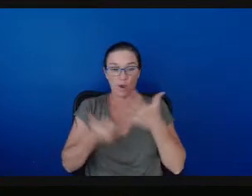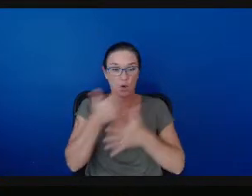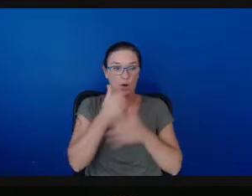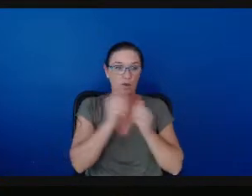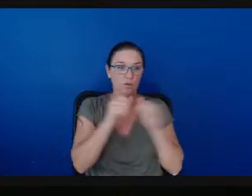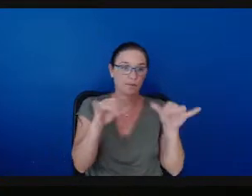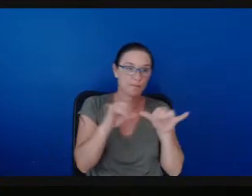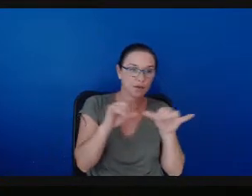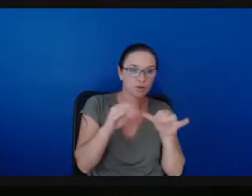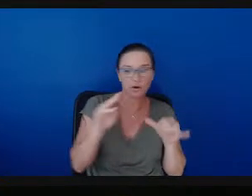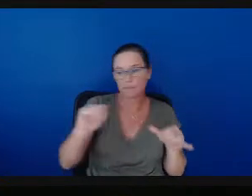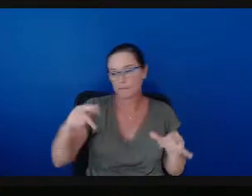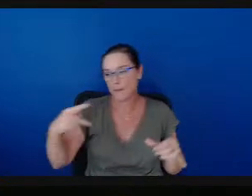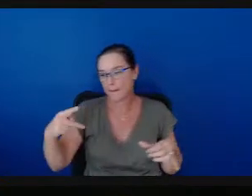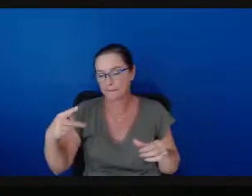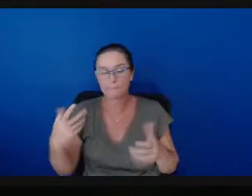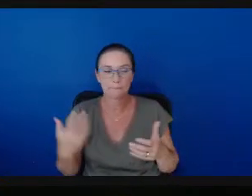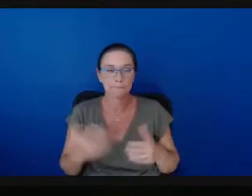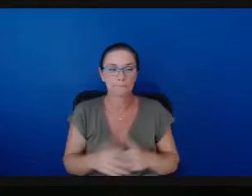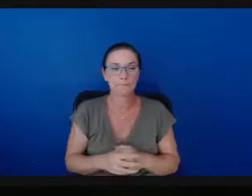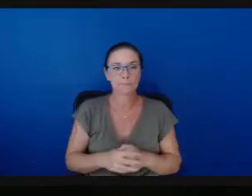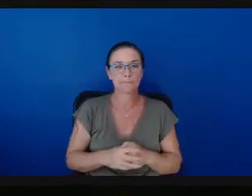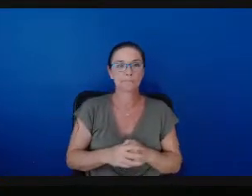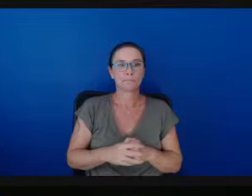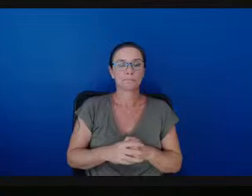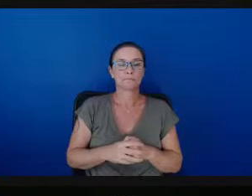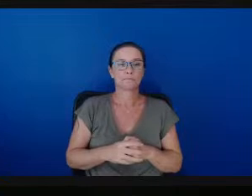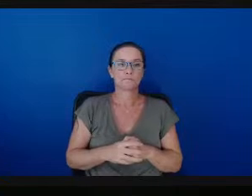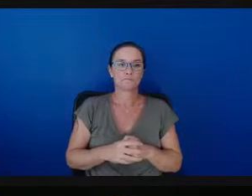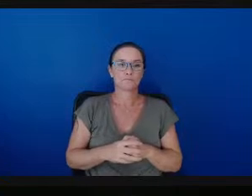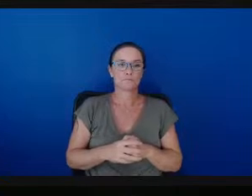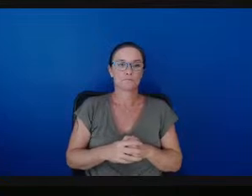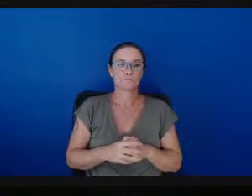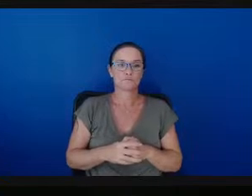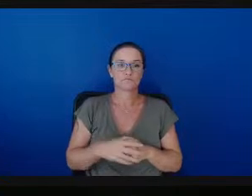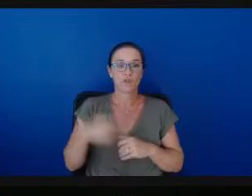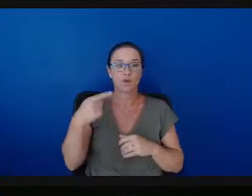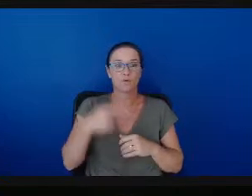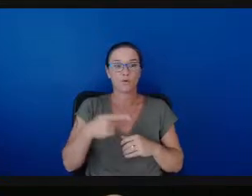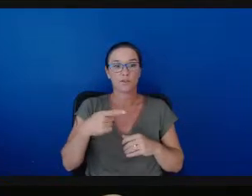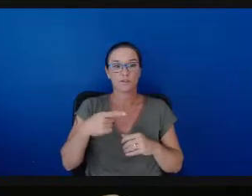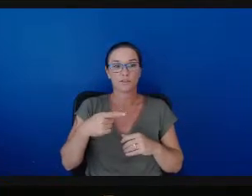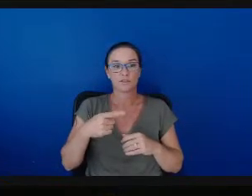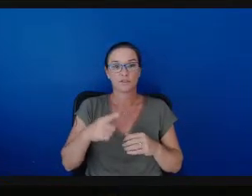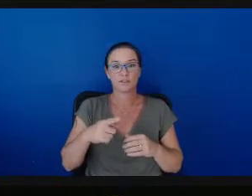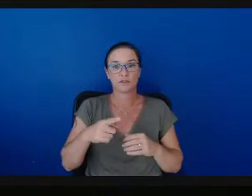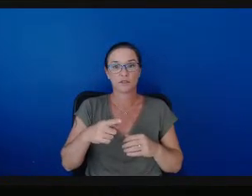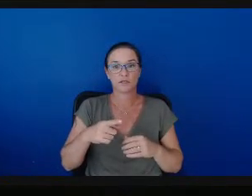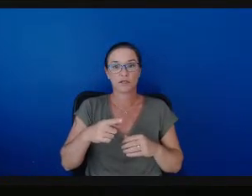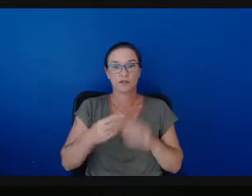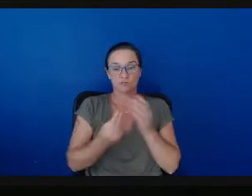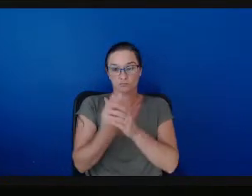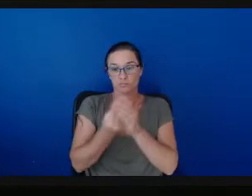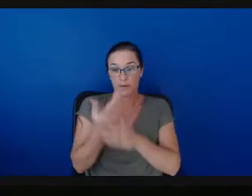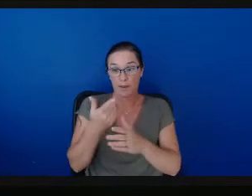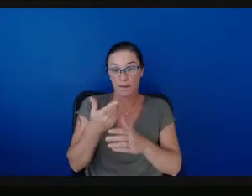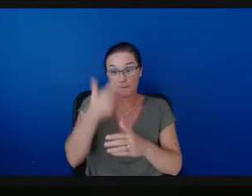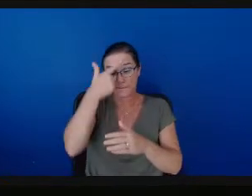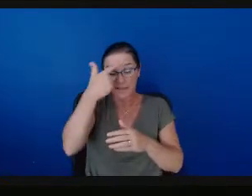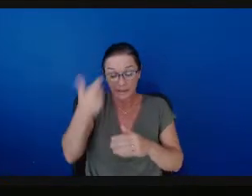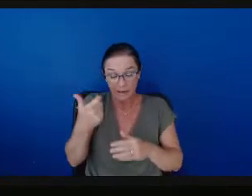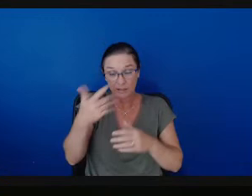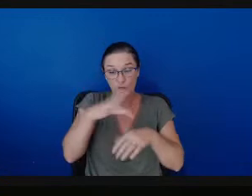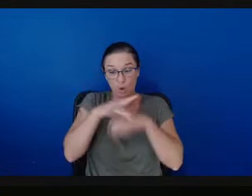that. Okay. Was this triggered by a seismic event? I think we kind of touched on that one as well a little